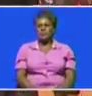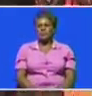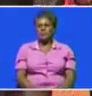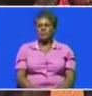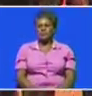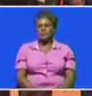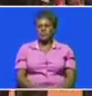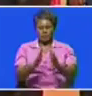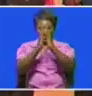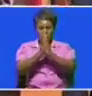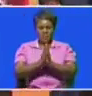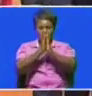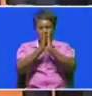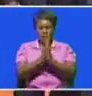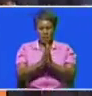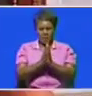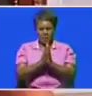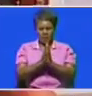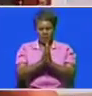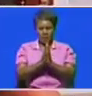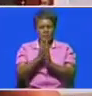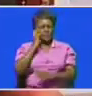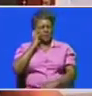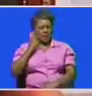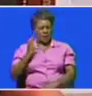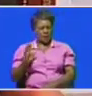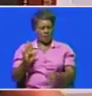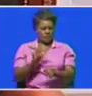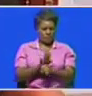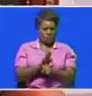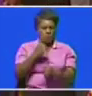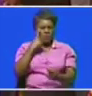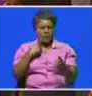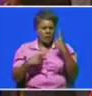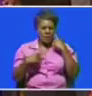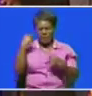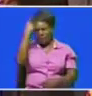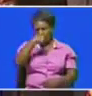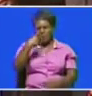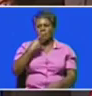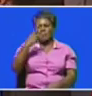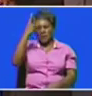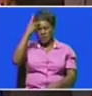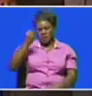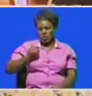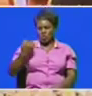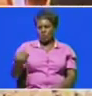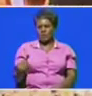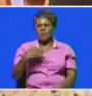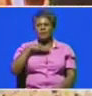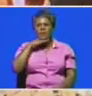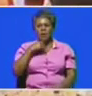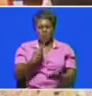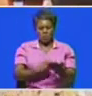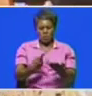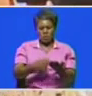A memorial service dominated by profound sadness. Grief engraved on the faces of the parents that lost their daughters in the inferno